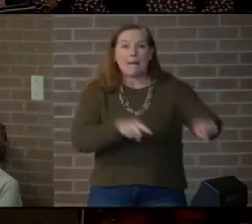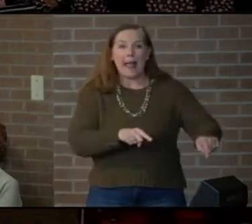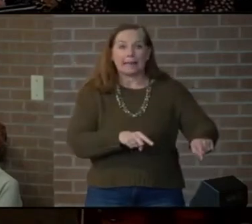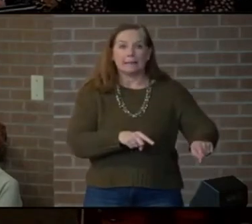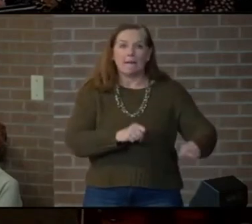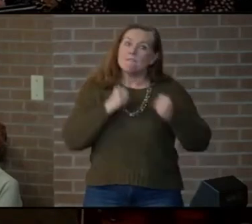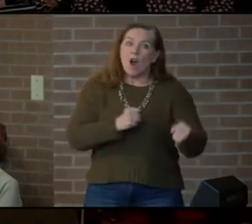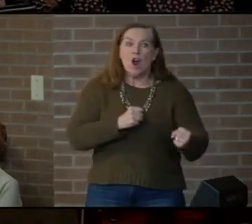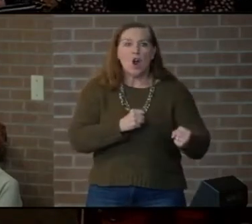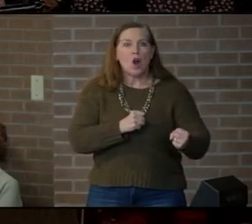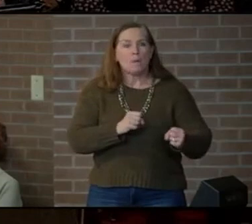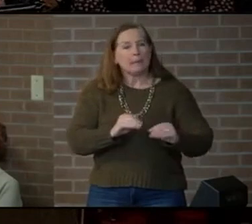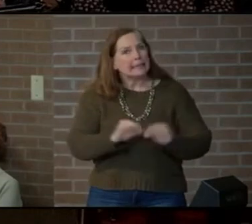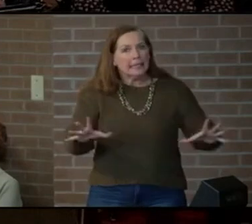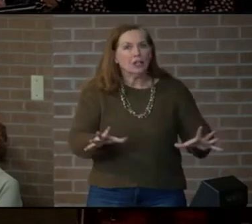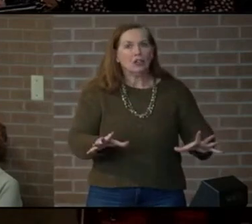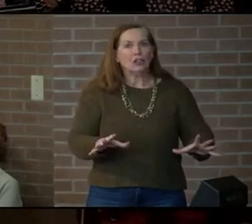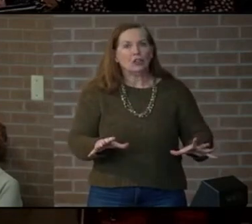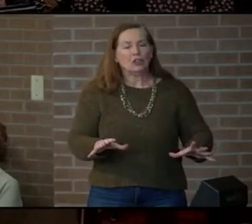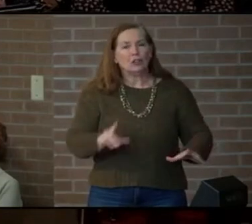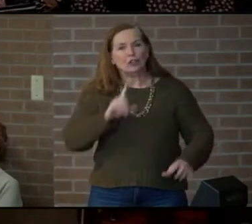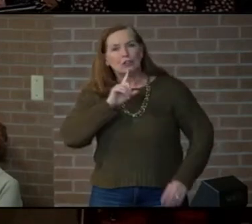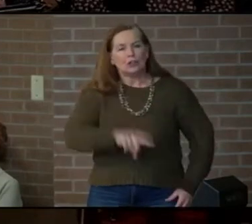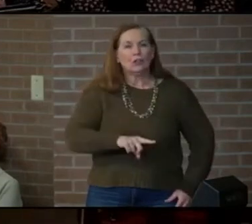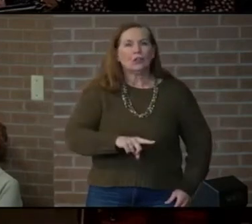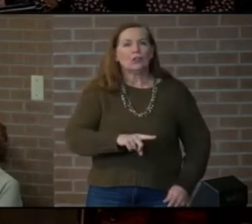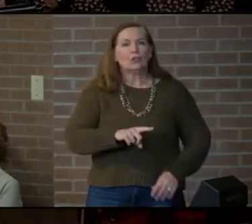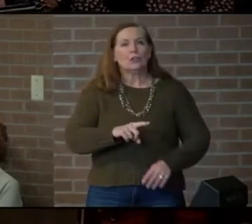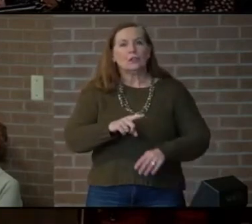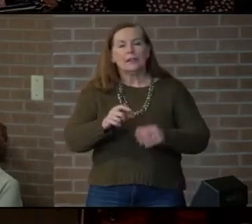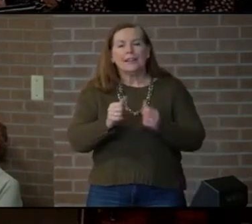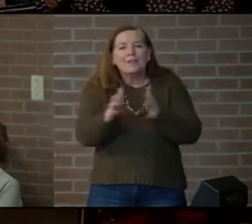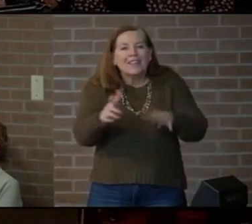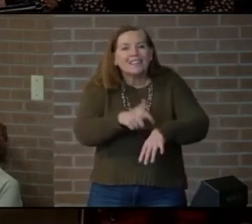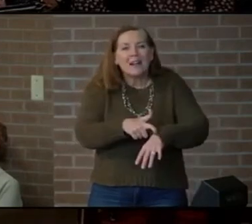firm. It's clear. And it's timeless.